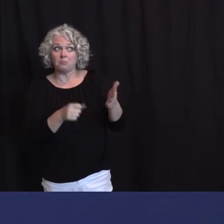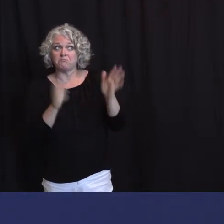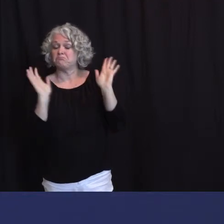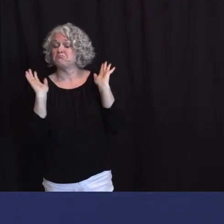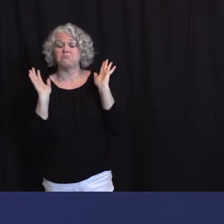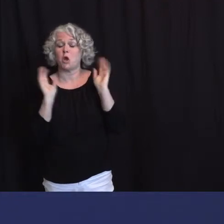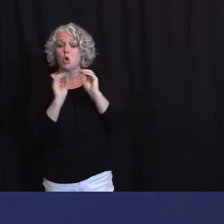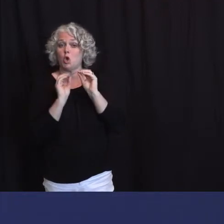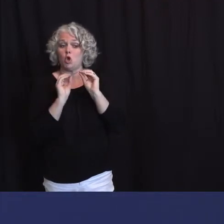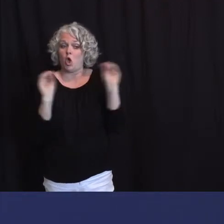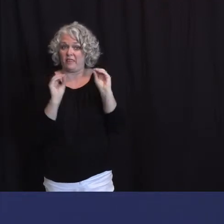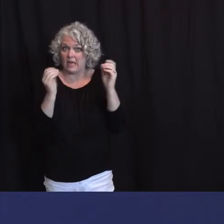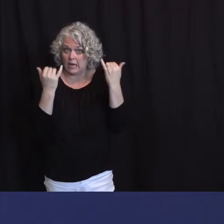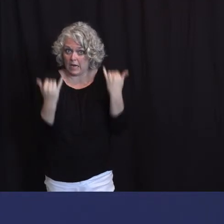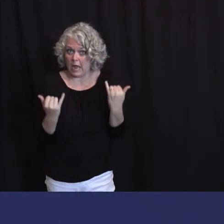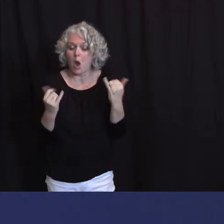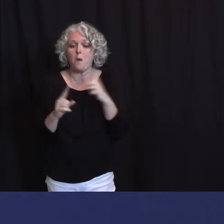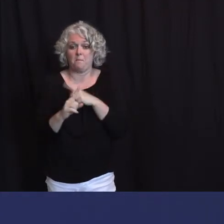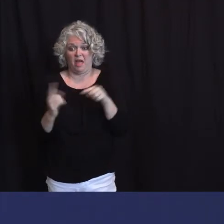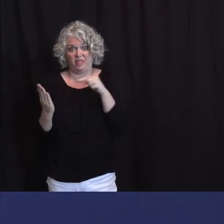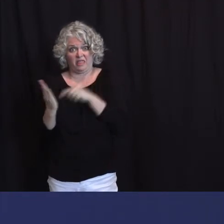that.